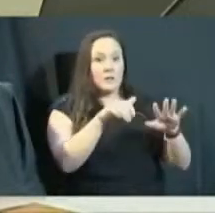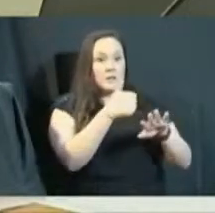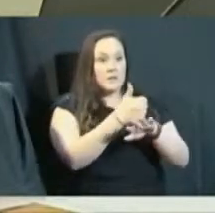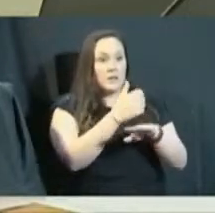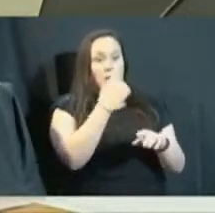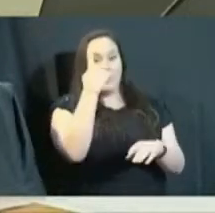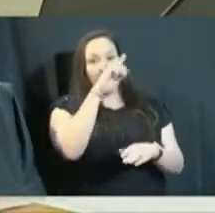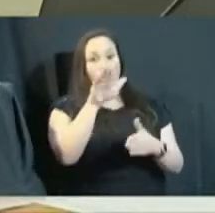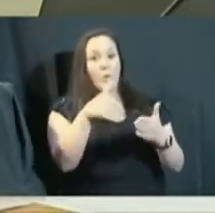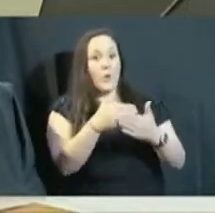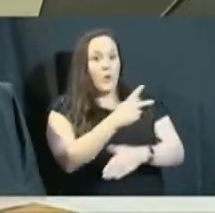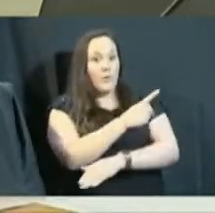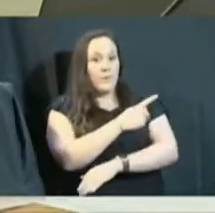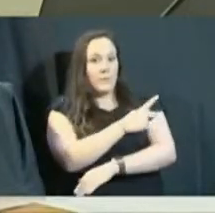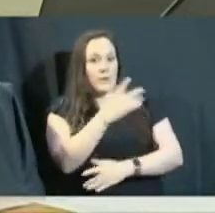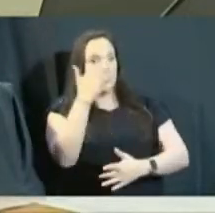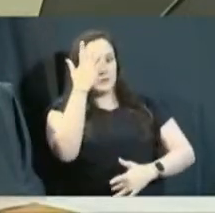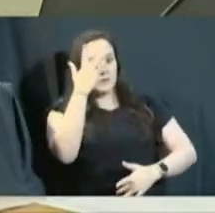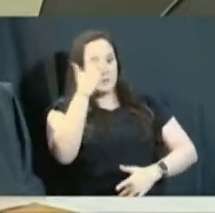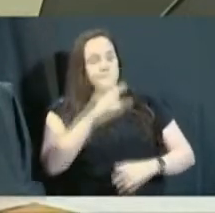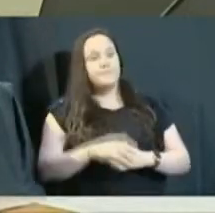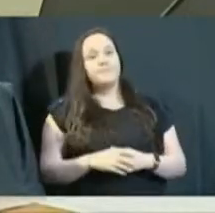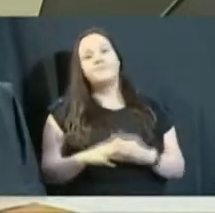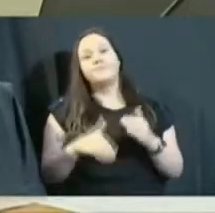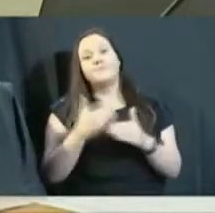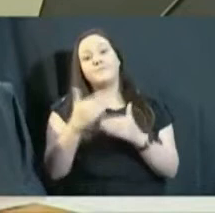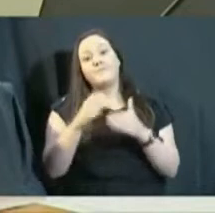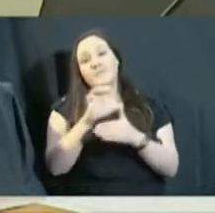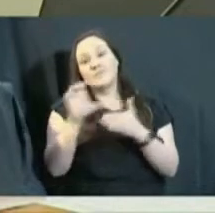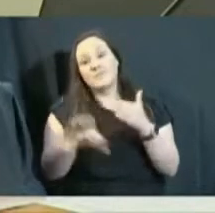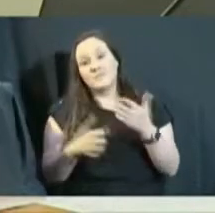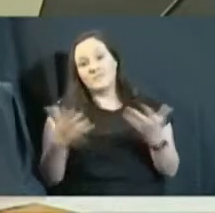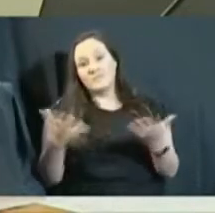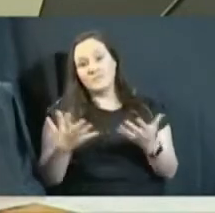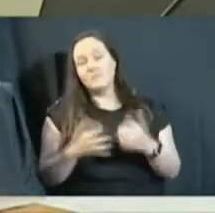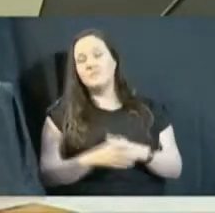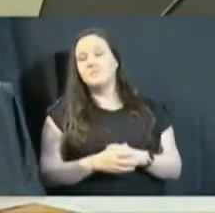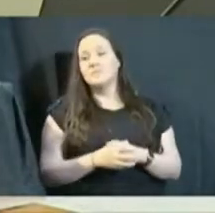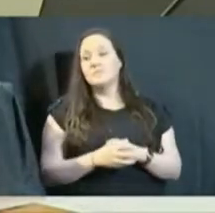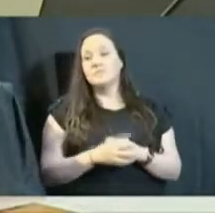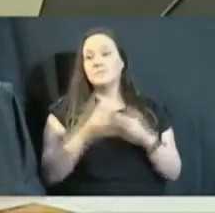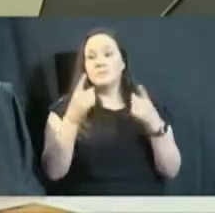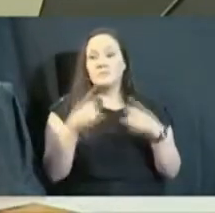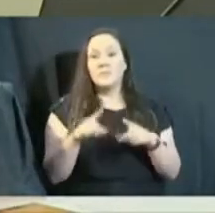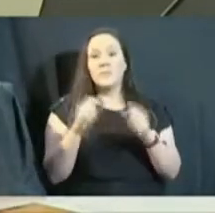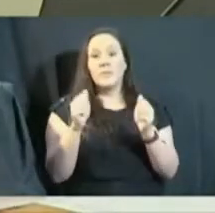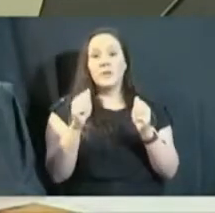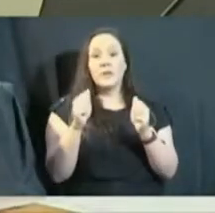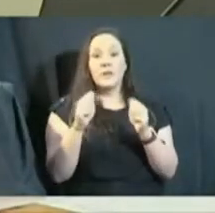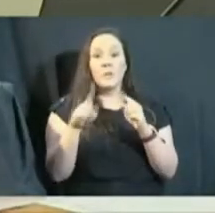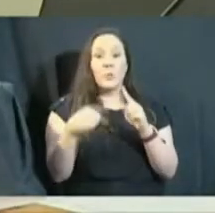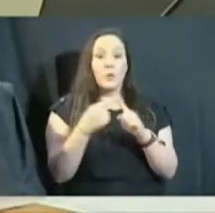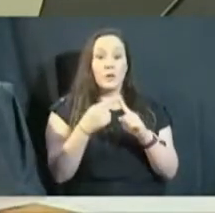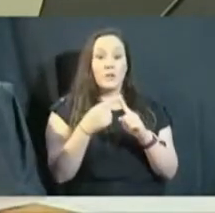sick. The next consequence of this is that what happens when you